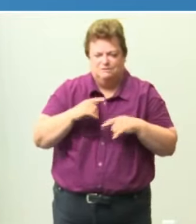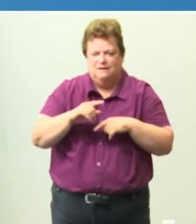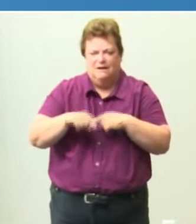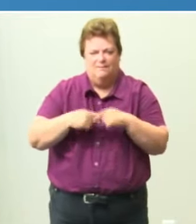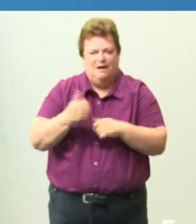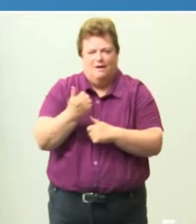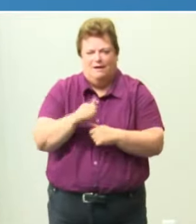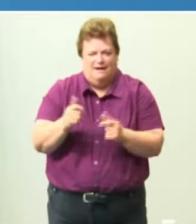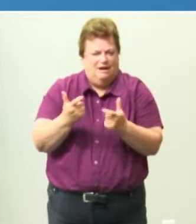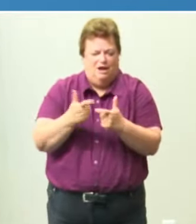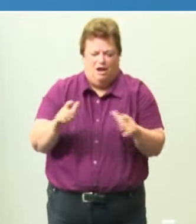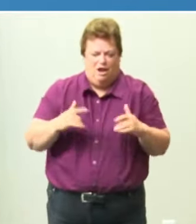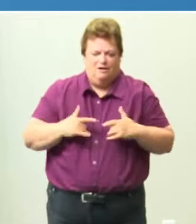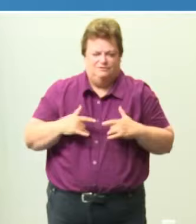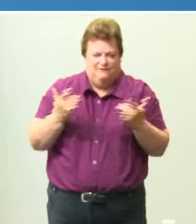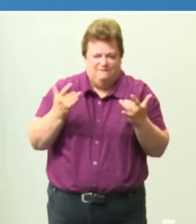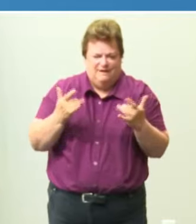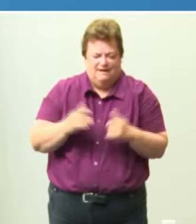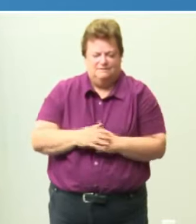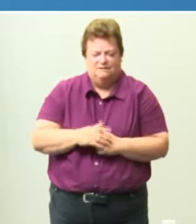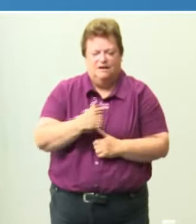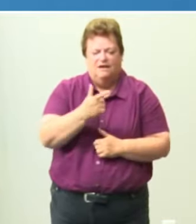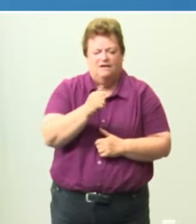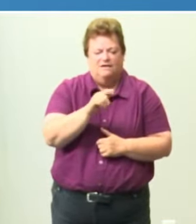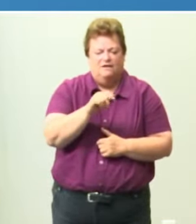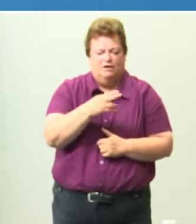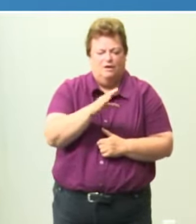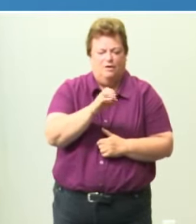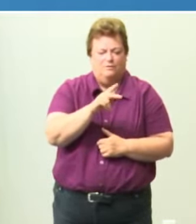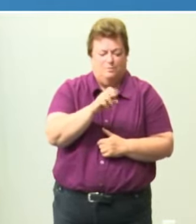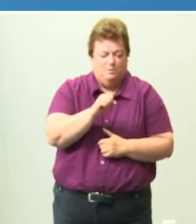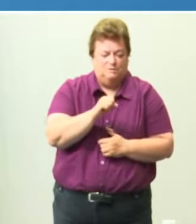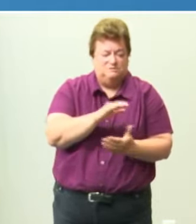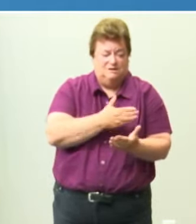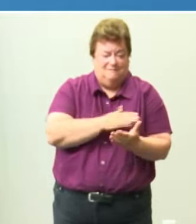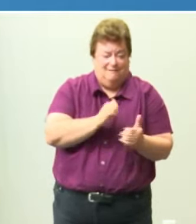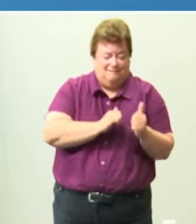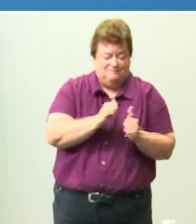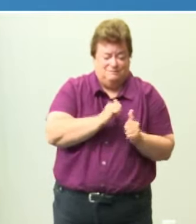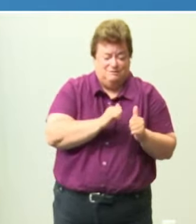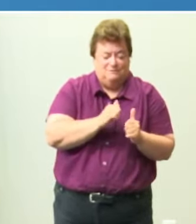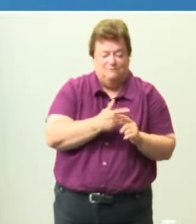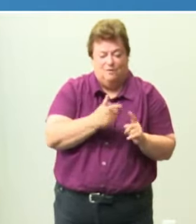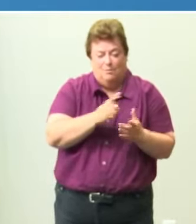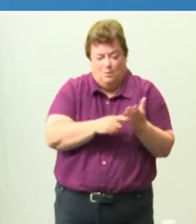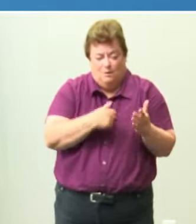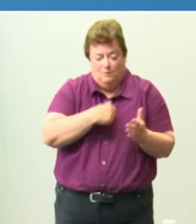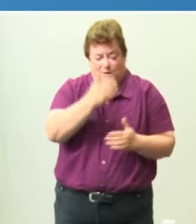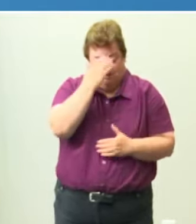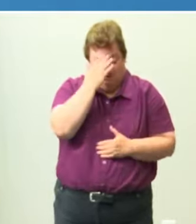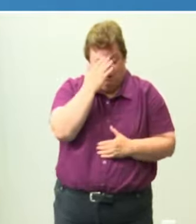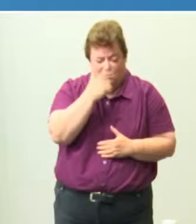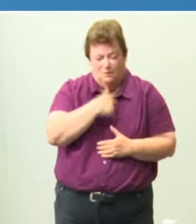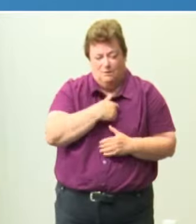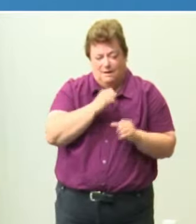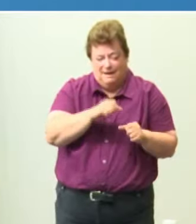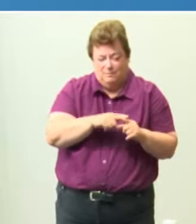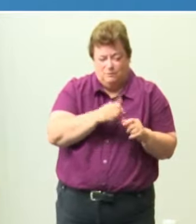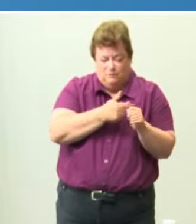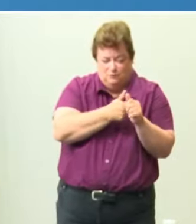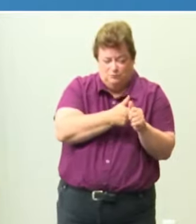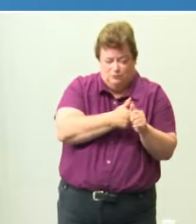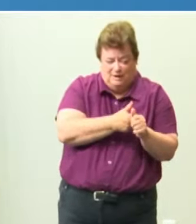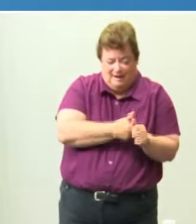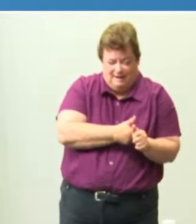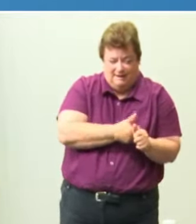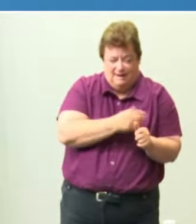large event like that. In the Garth Brooks concert, from what we know, what we were able to track and what we